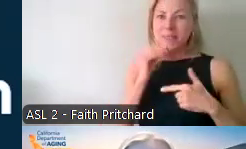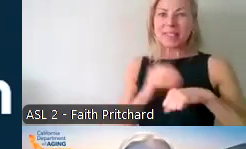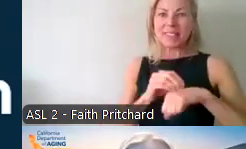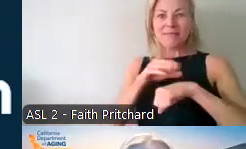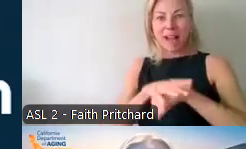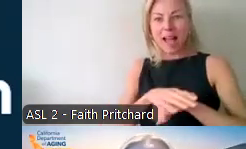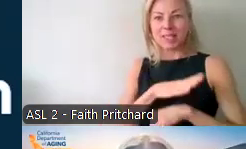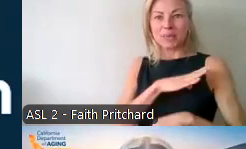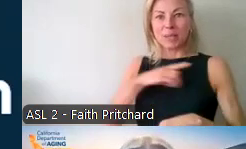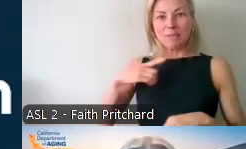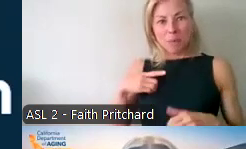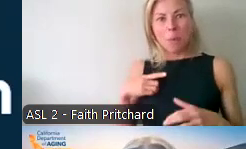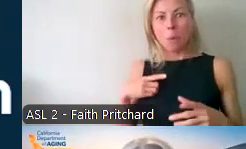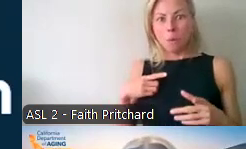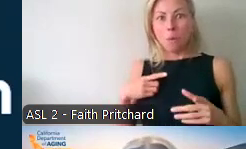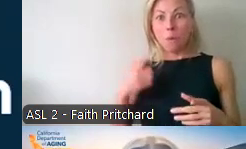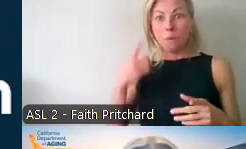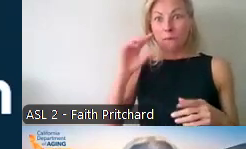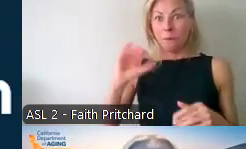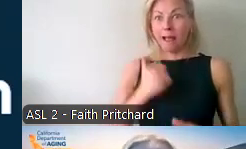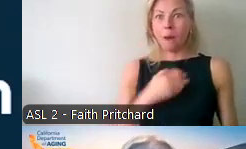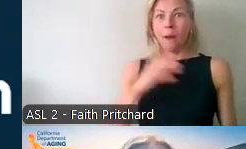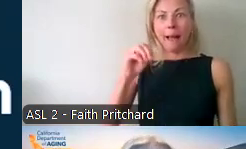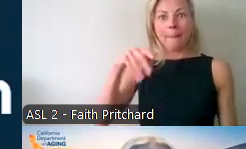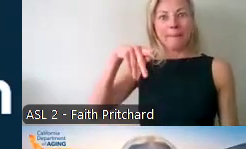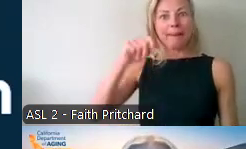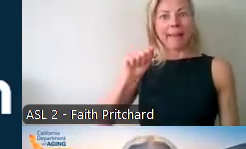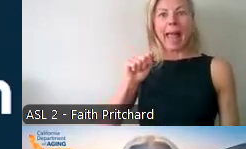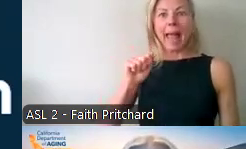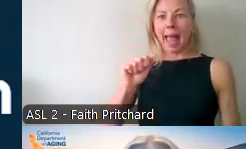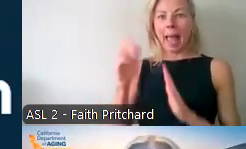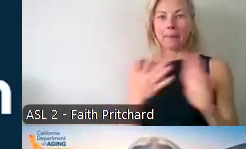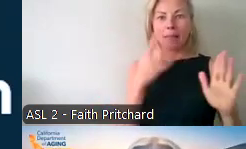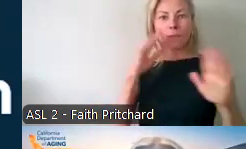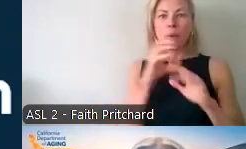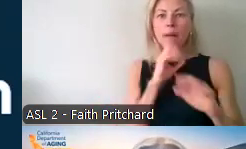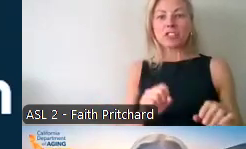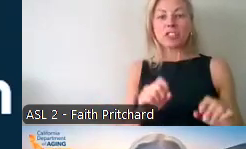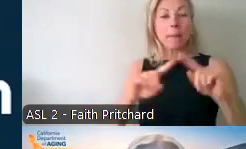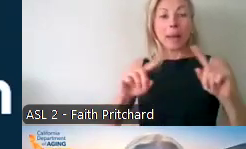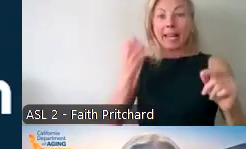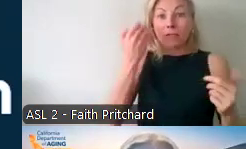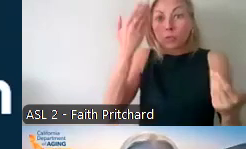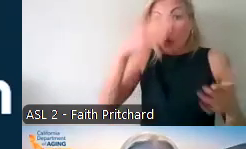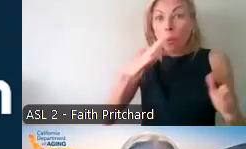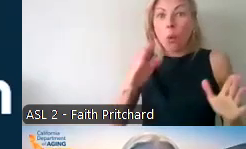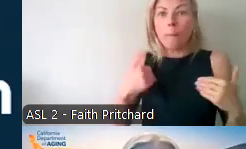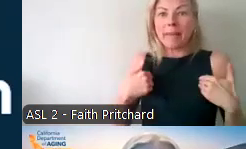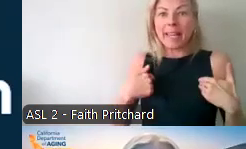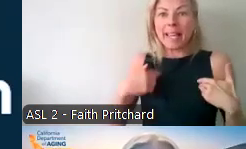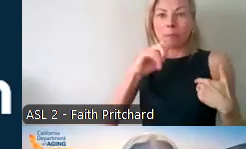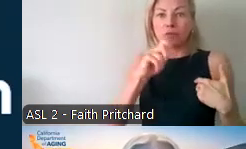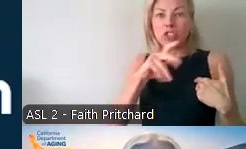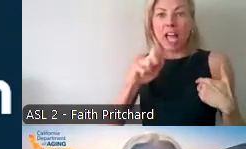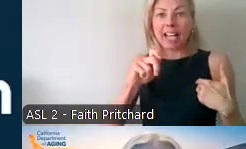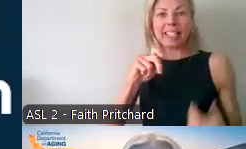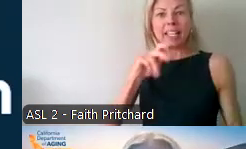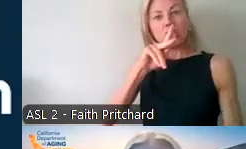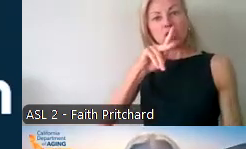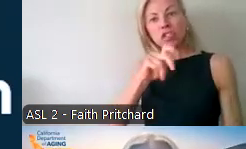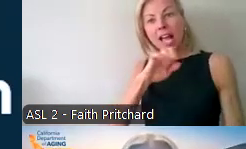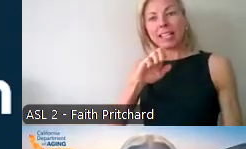we're proposing for California's master plan for aging. For those of you who might not know me, my name is Jackie Tompkins. I serve as the Master